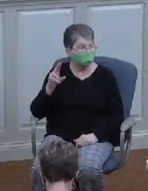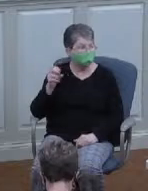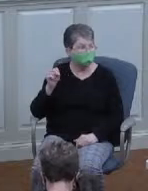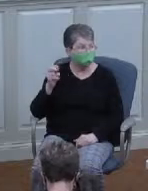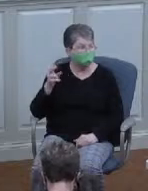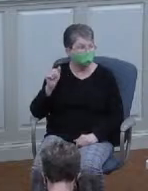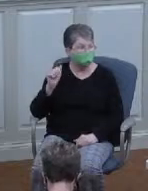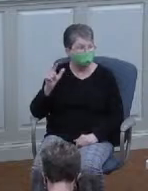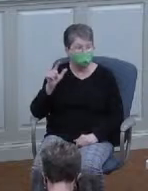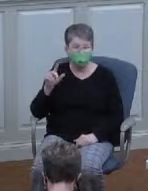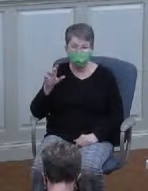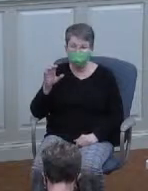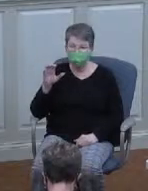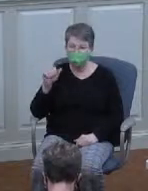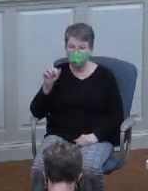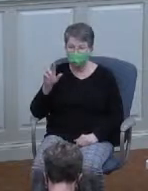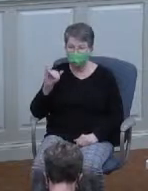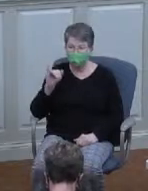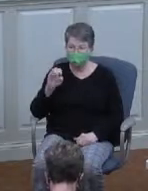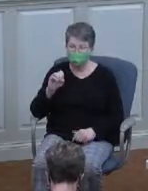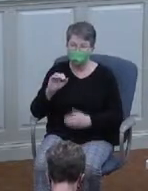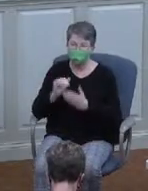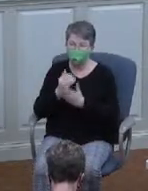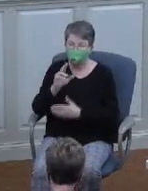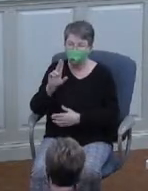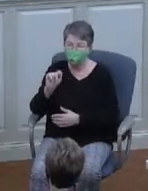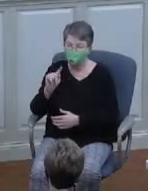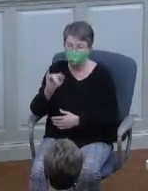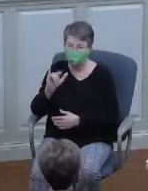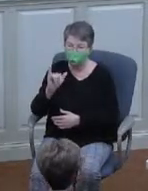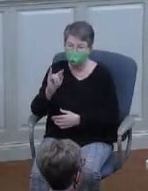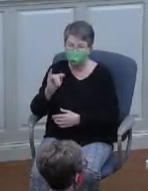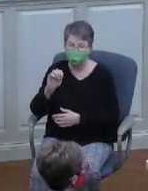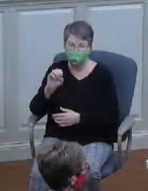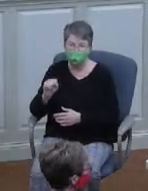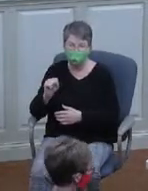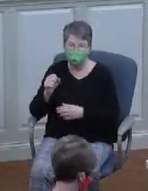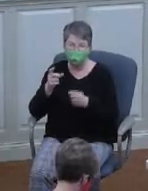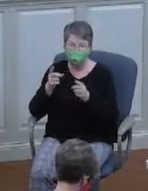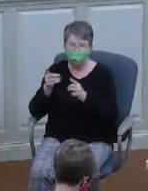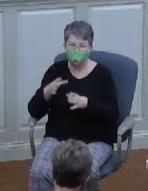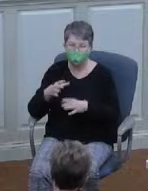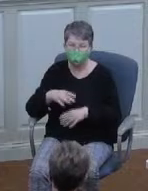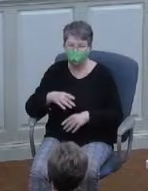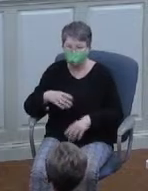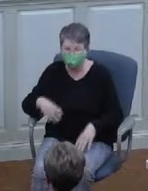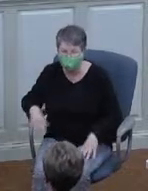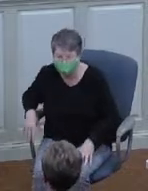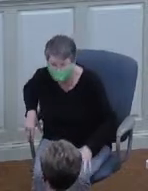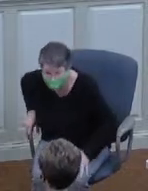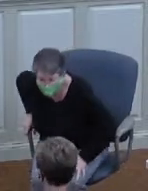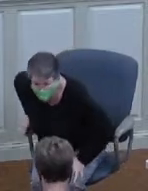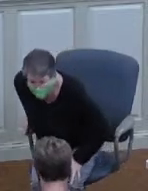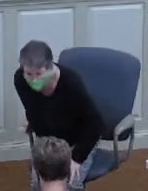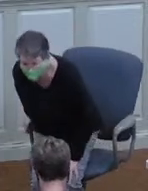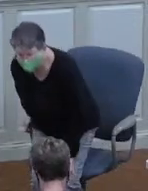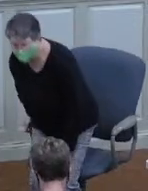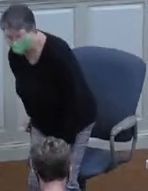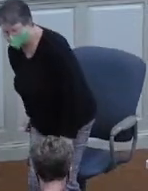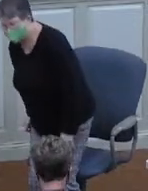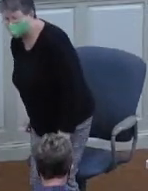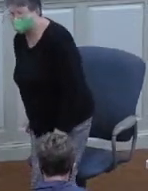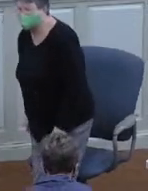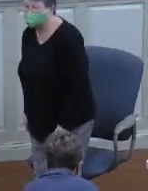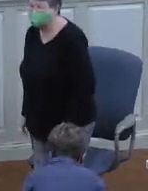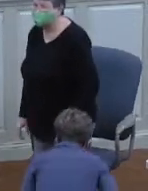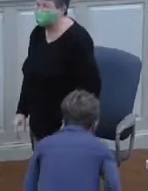new utility director. And this is a great way to introduce you to everybody. You said break him